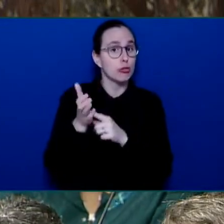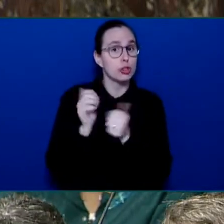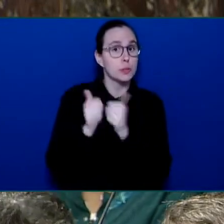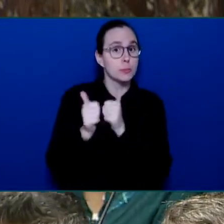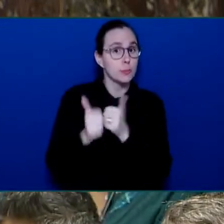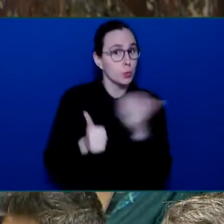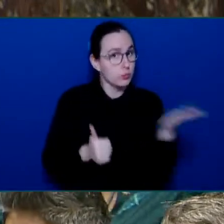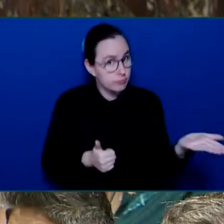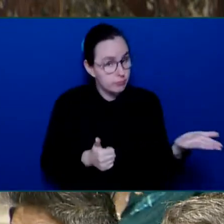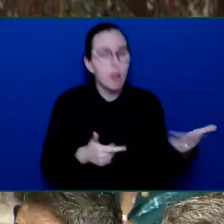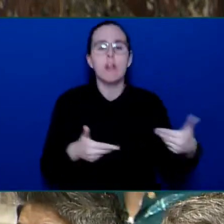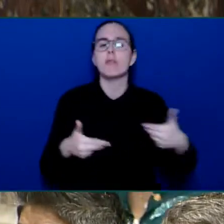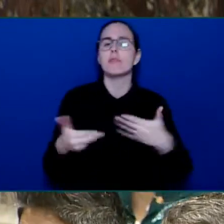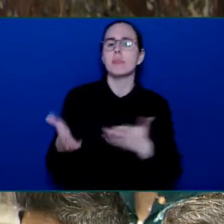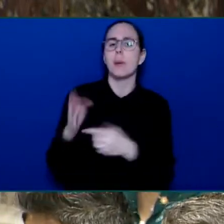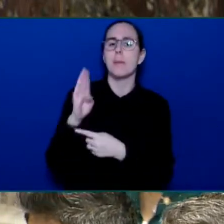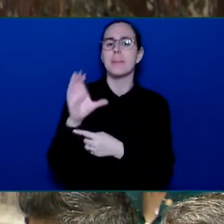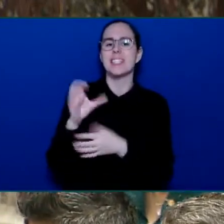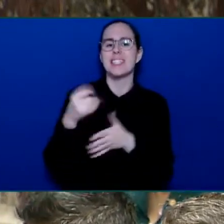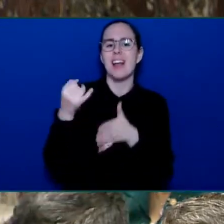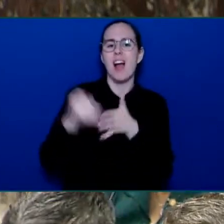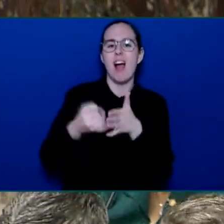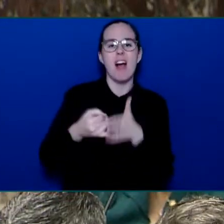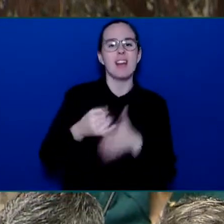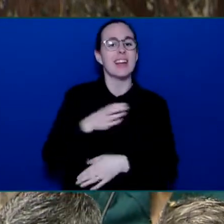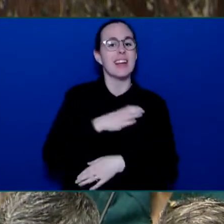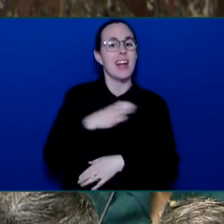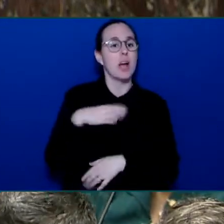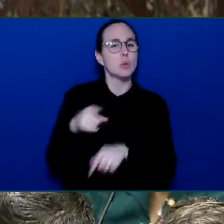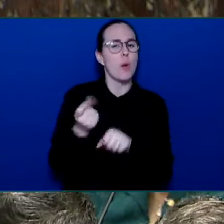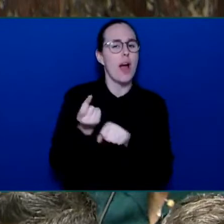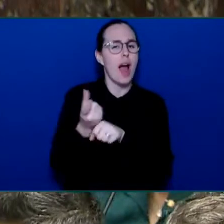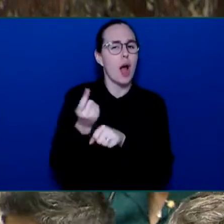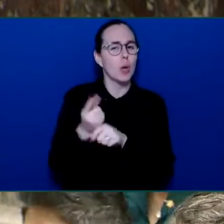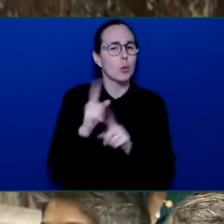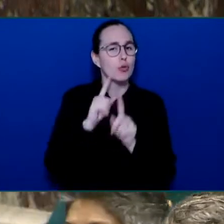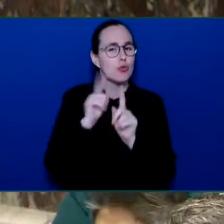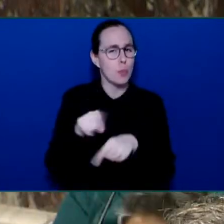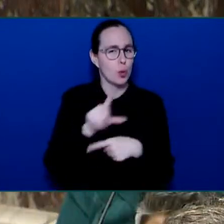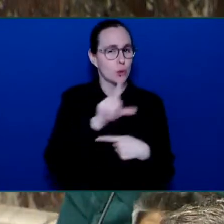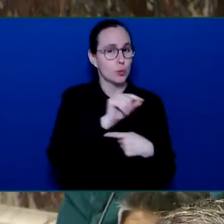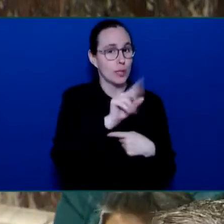Report 2022-2023 and supporting documentation.